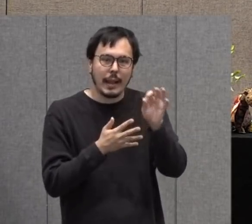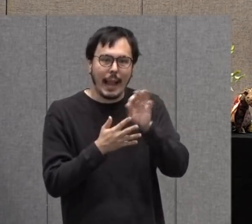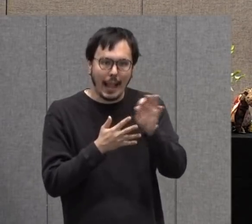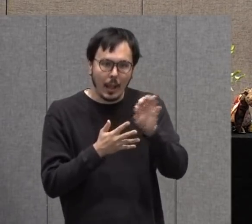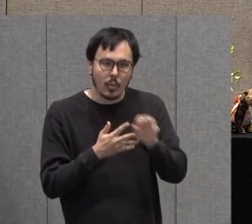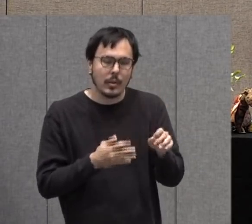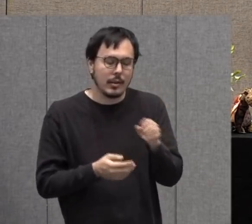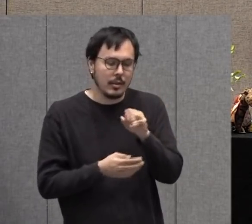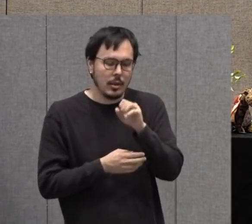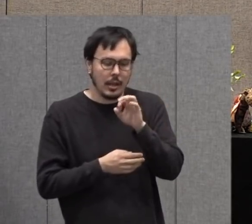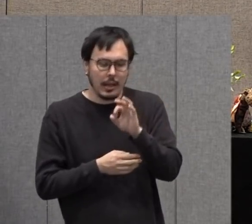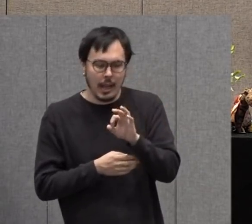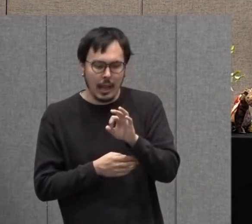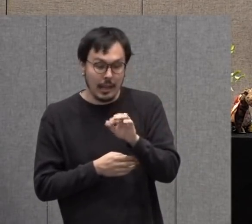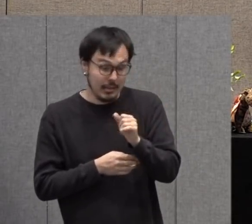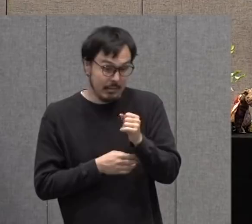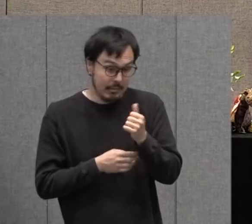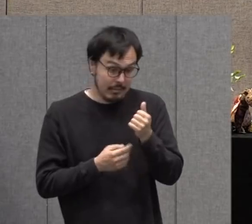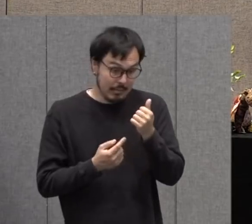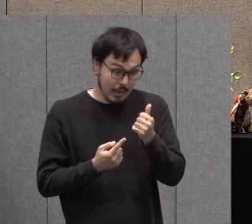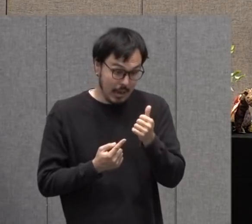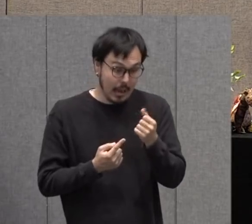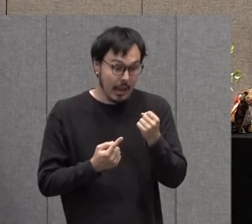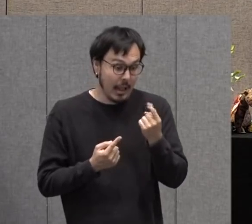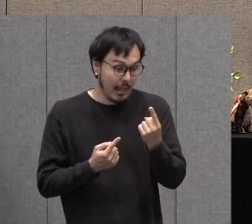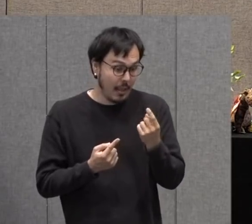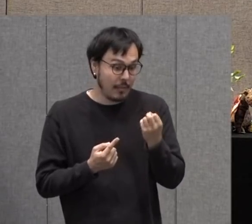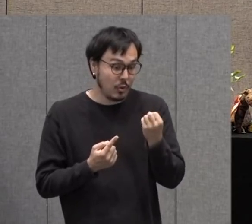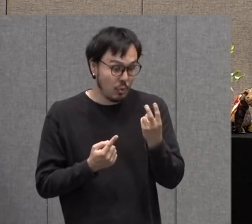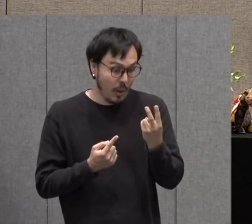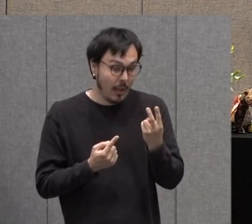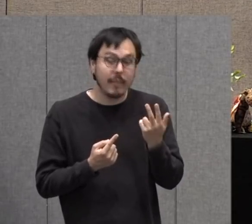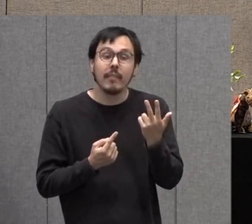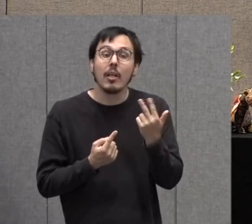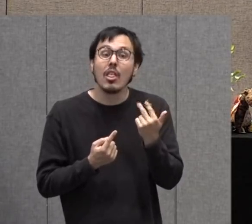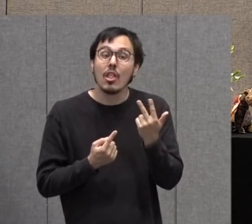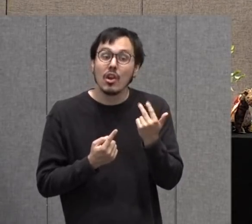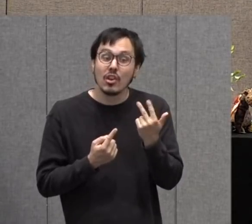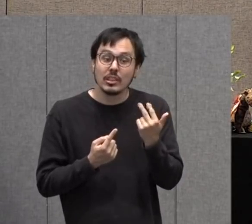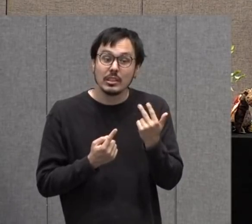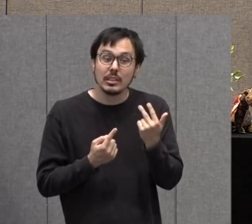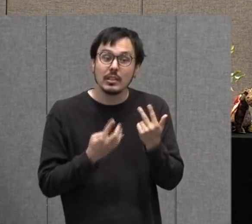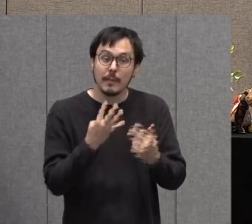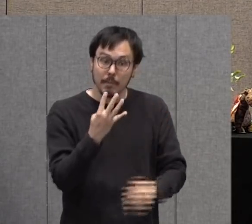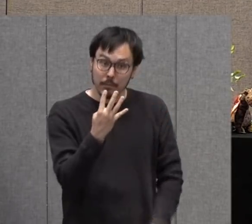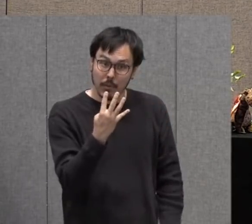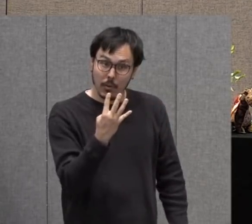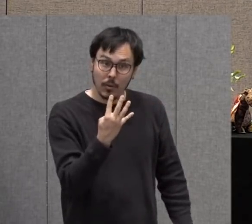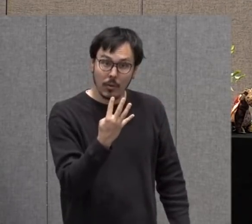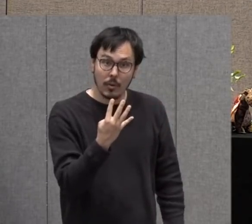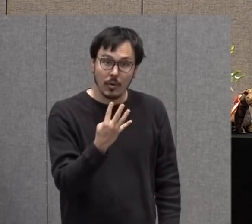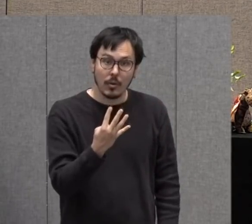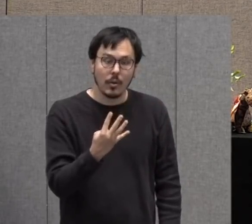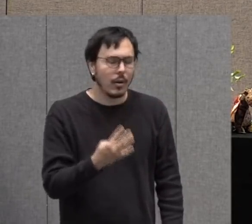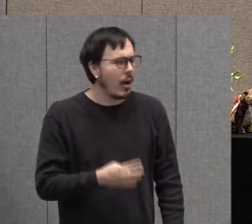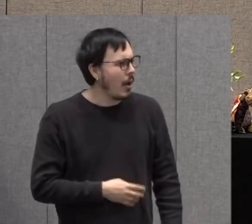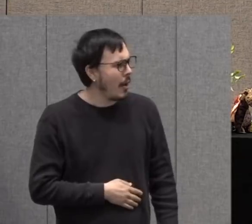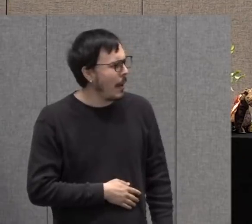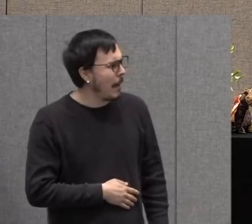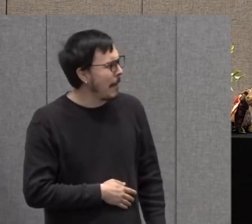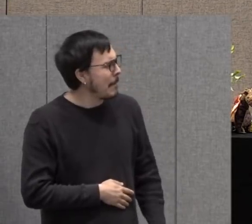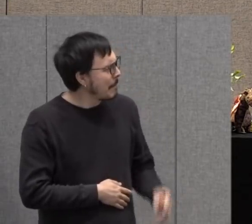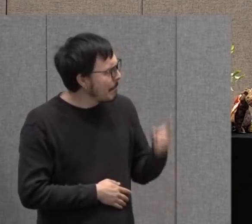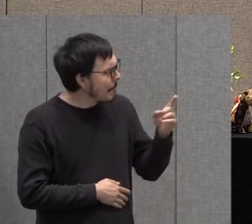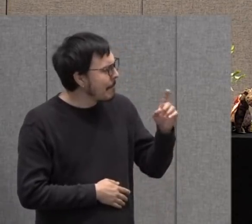10, 11, 12, 13. You know what? Miss Abby, that looks like